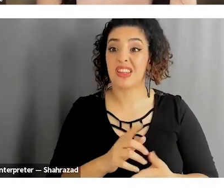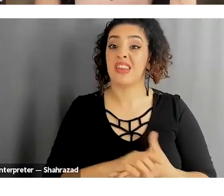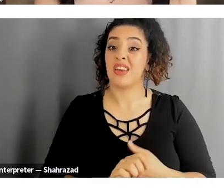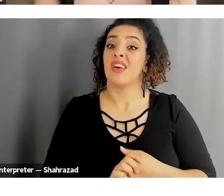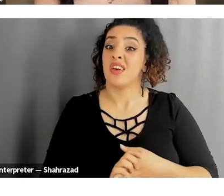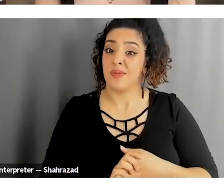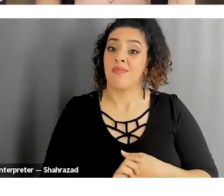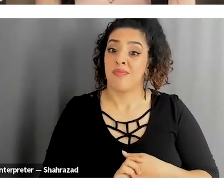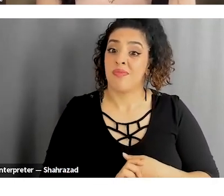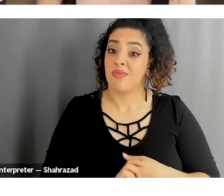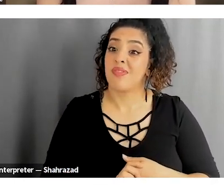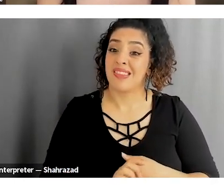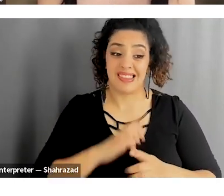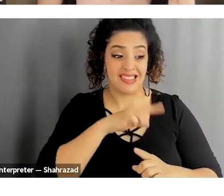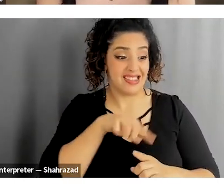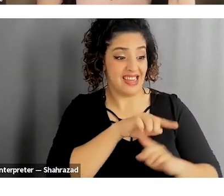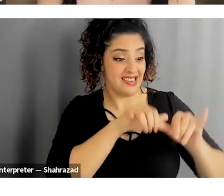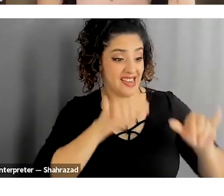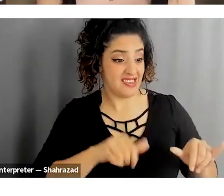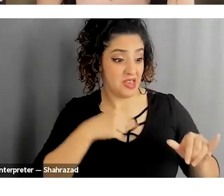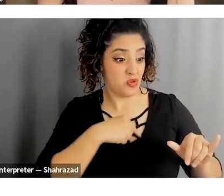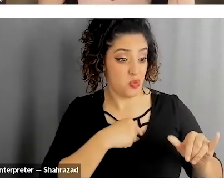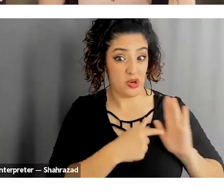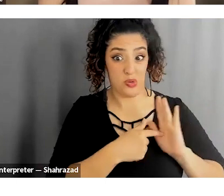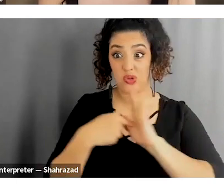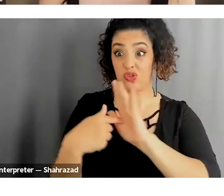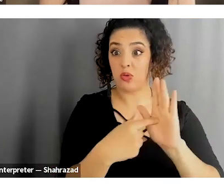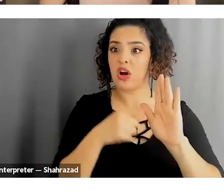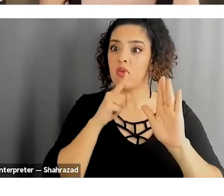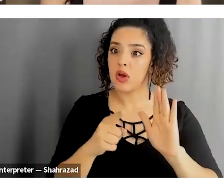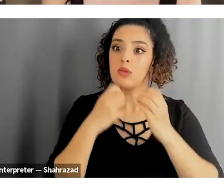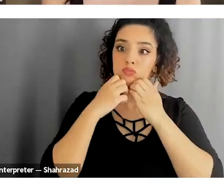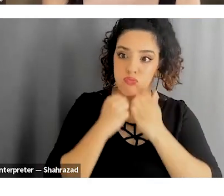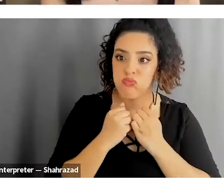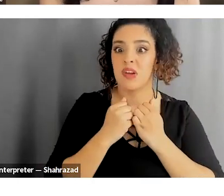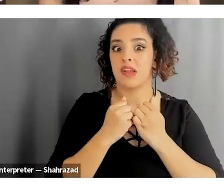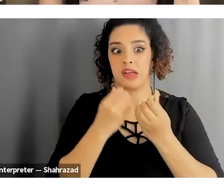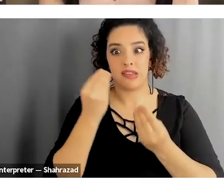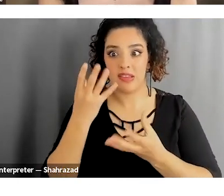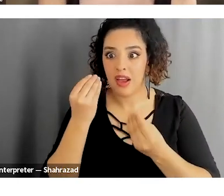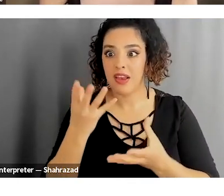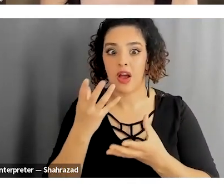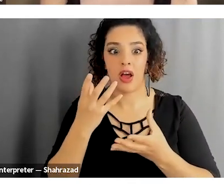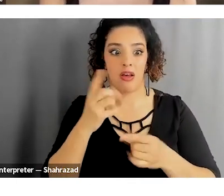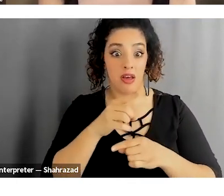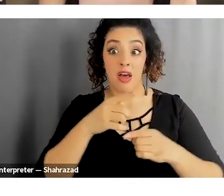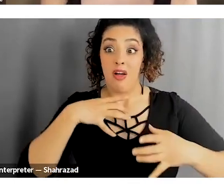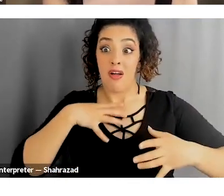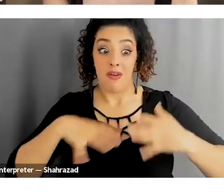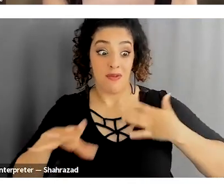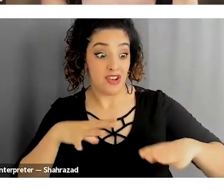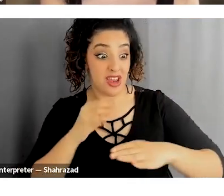these systems that you're presenting, this is valuable data, information, knowledge that the fashion industry should be like jumping